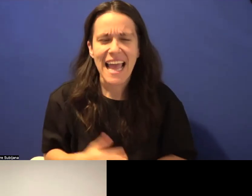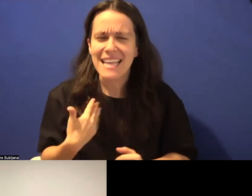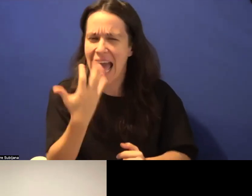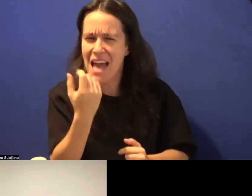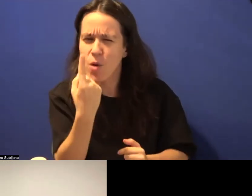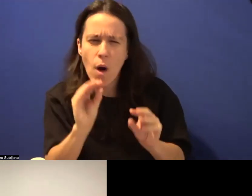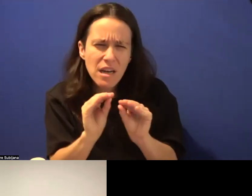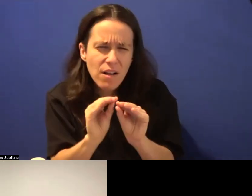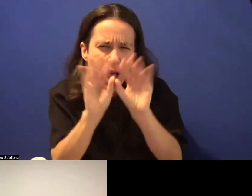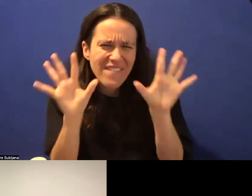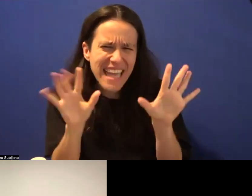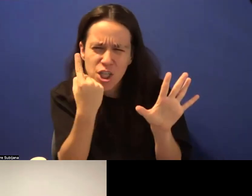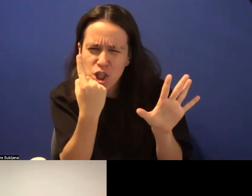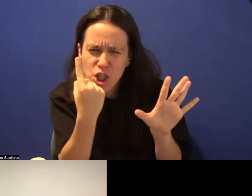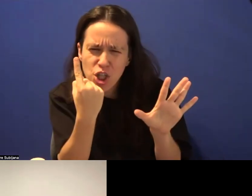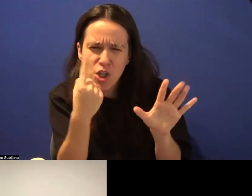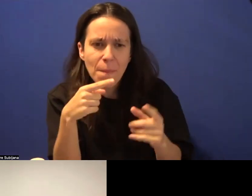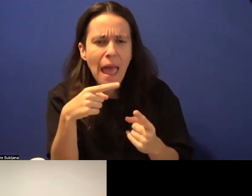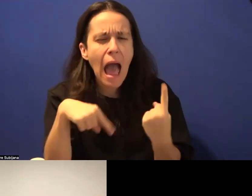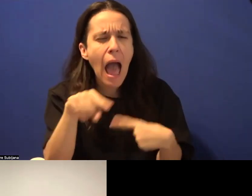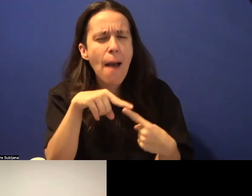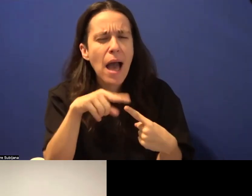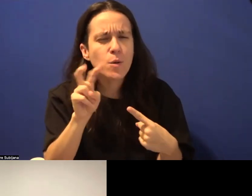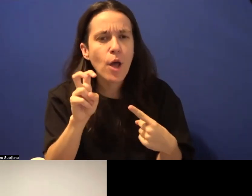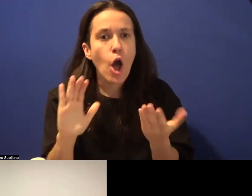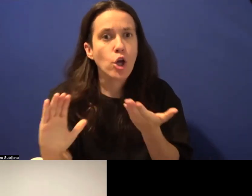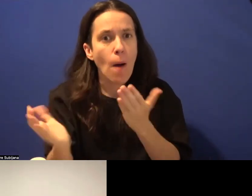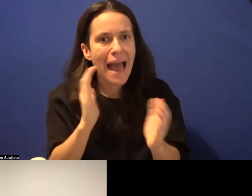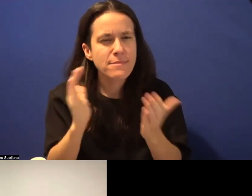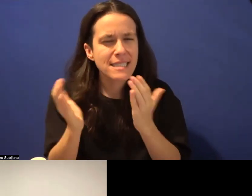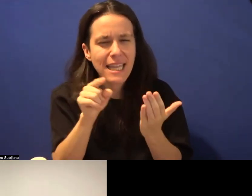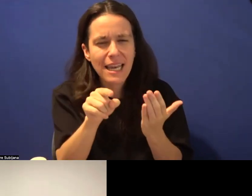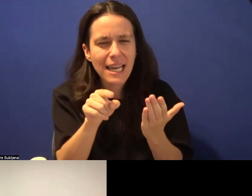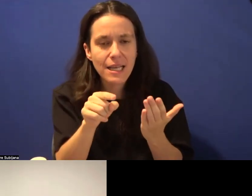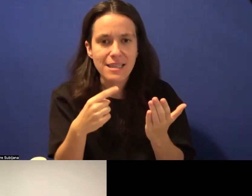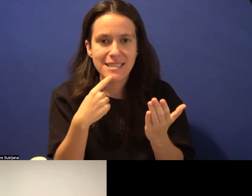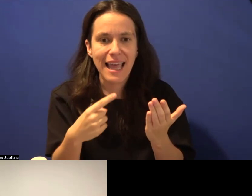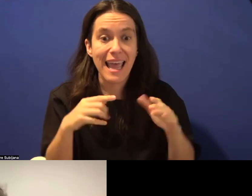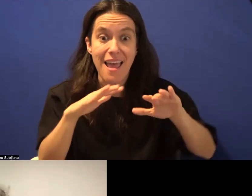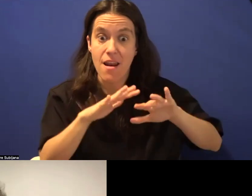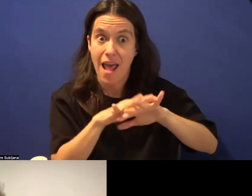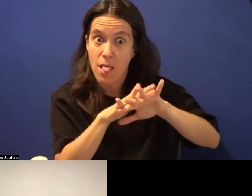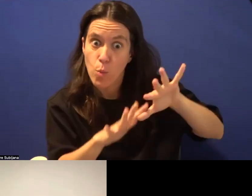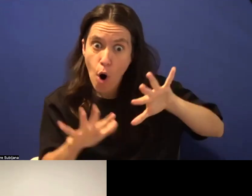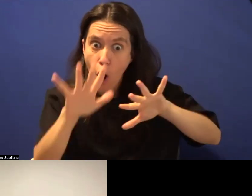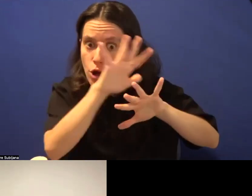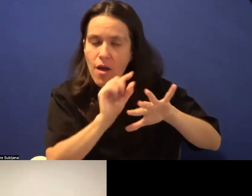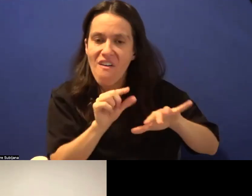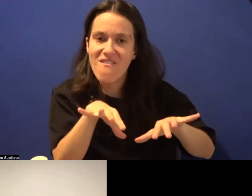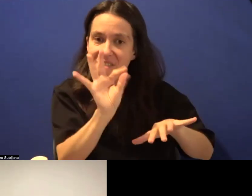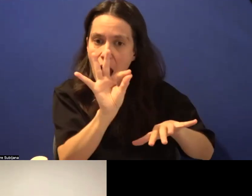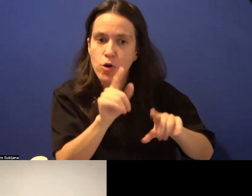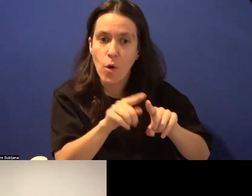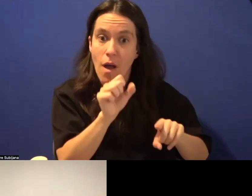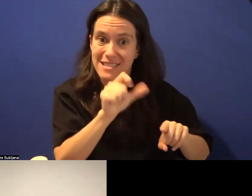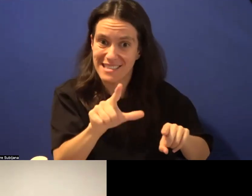clarification about the comparison between the networks that you found in ASL